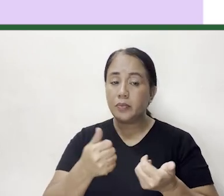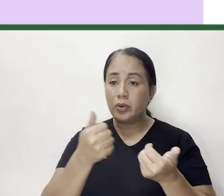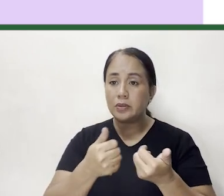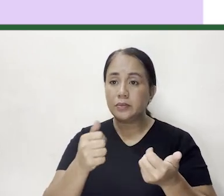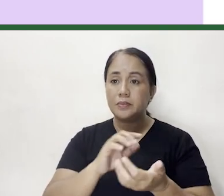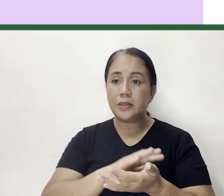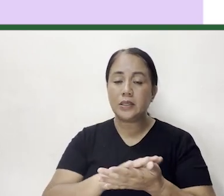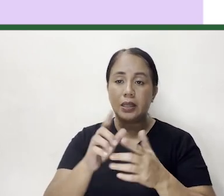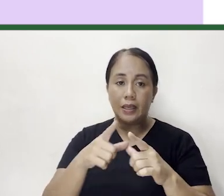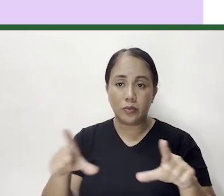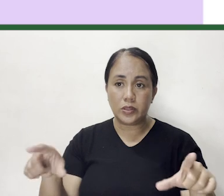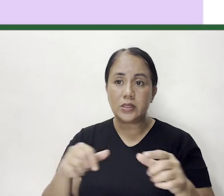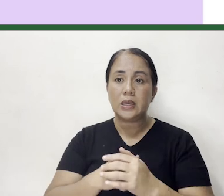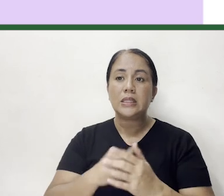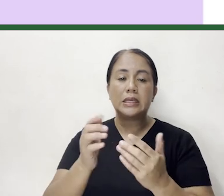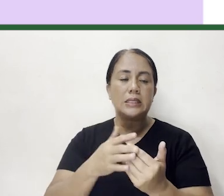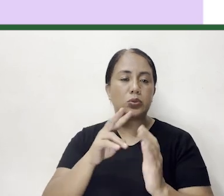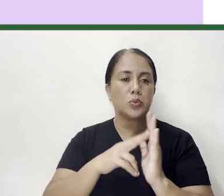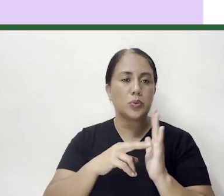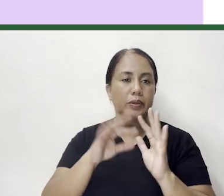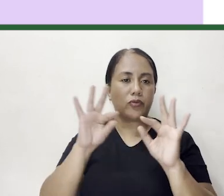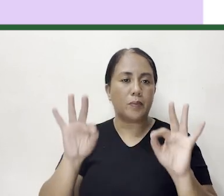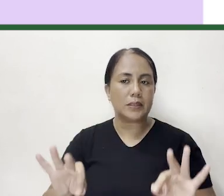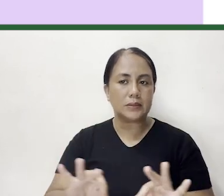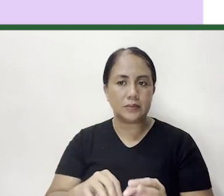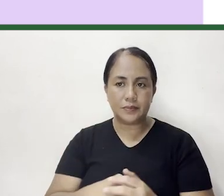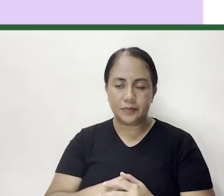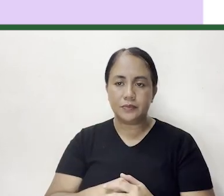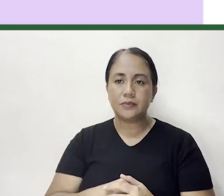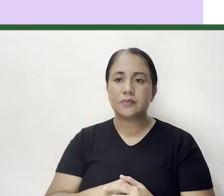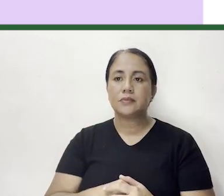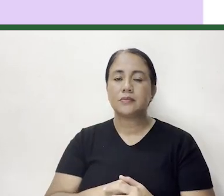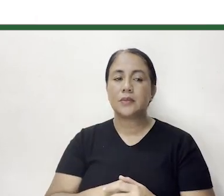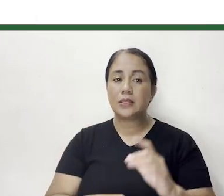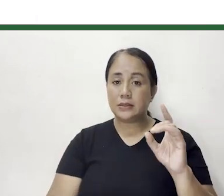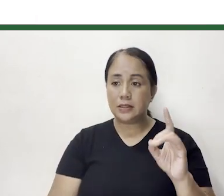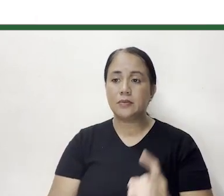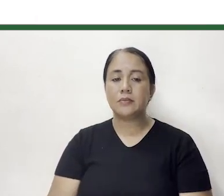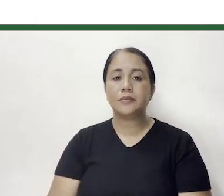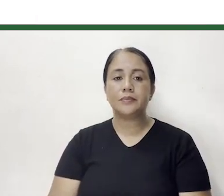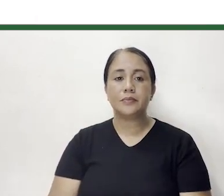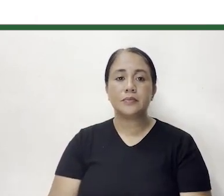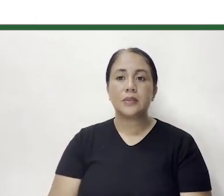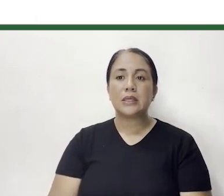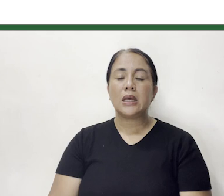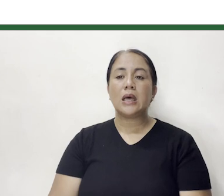Documents are not available in plain language and easy-to-read formats. Letter